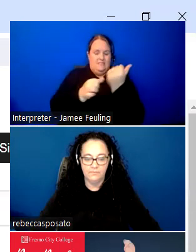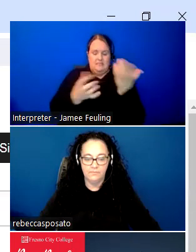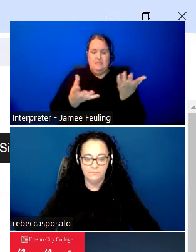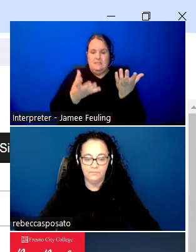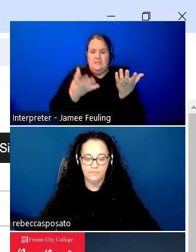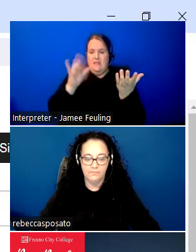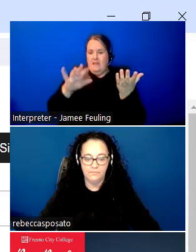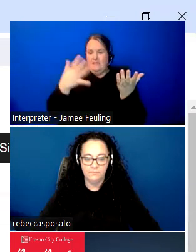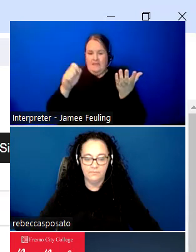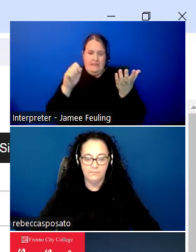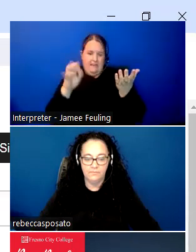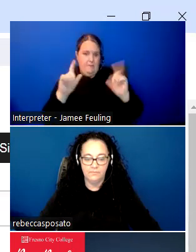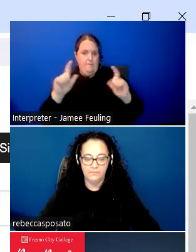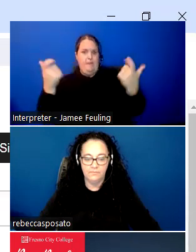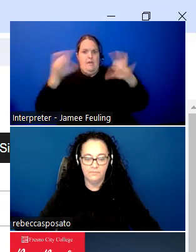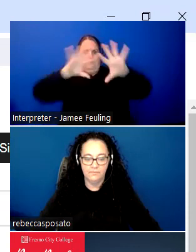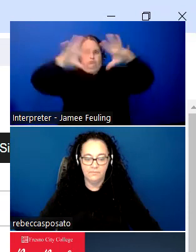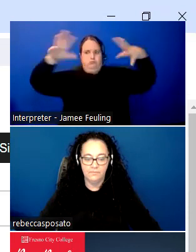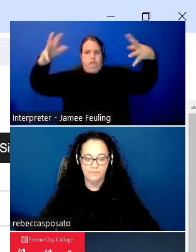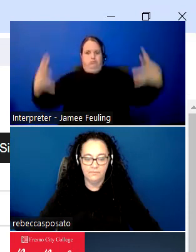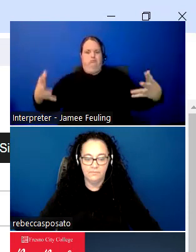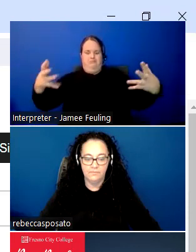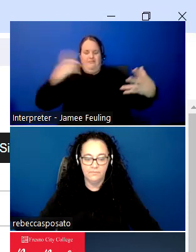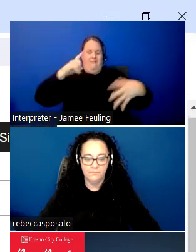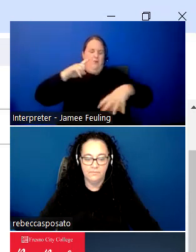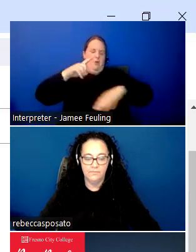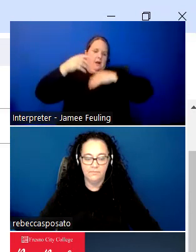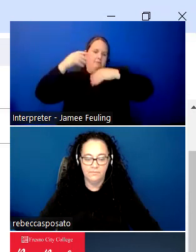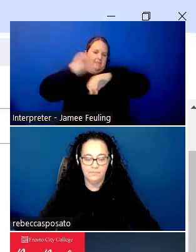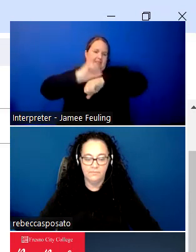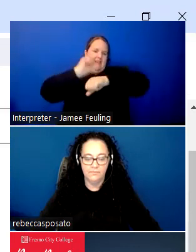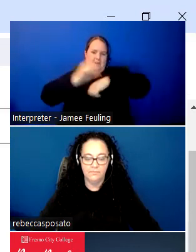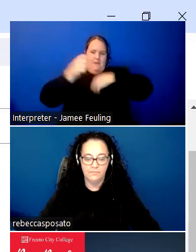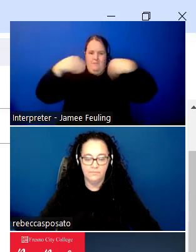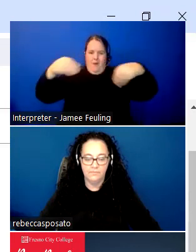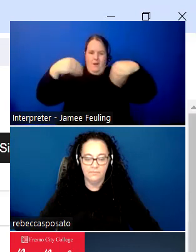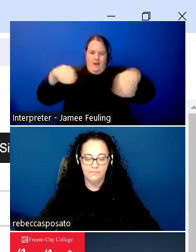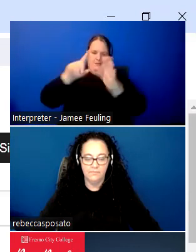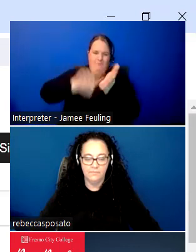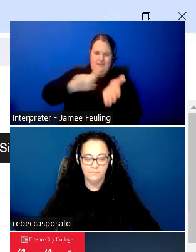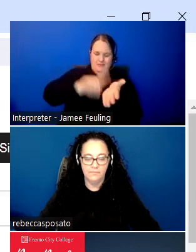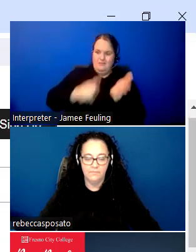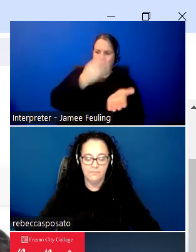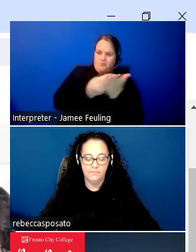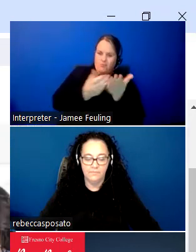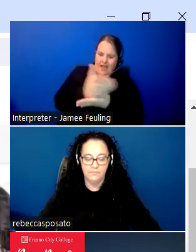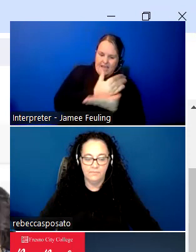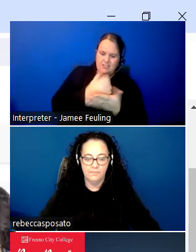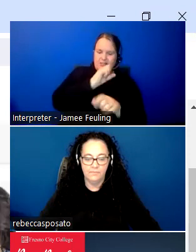of a big umbrella in terms of labor market research, wages,